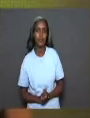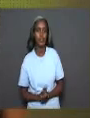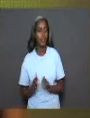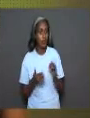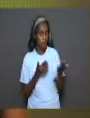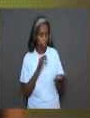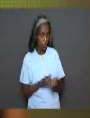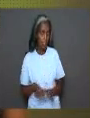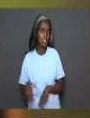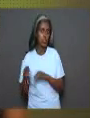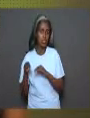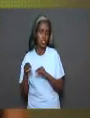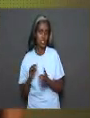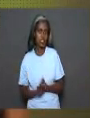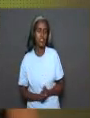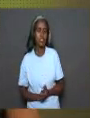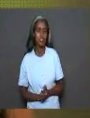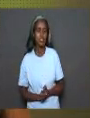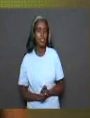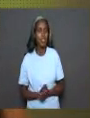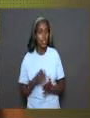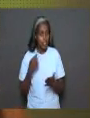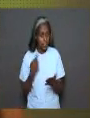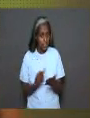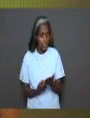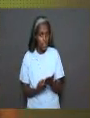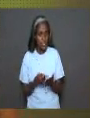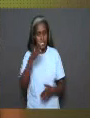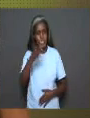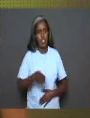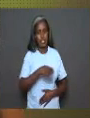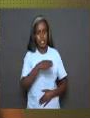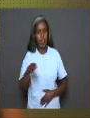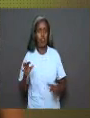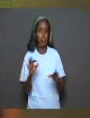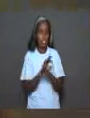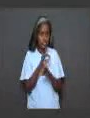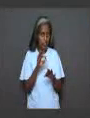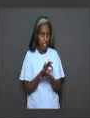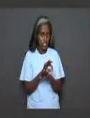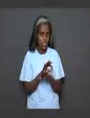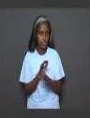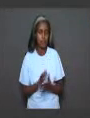Welcome back, students. Here is the graph of the function.